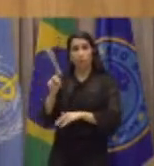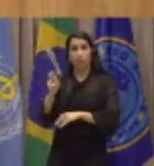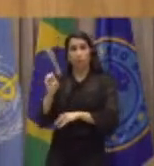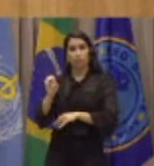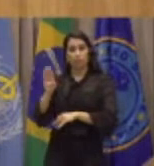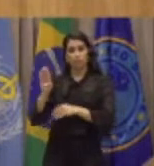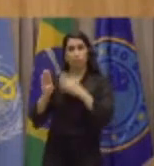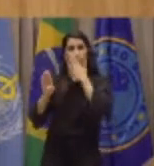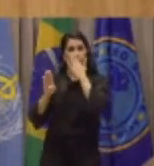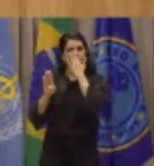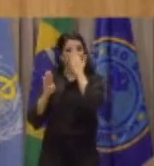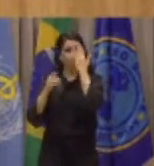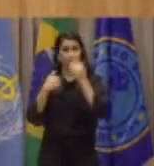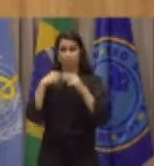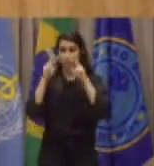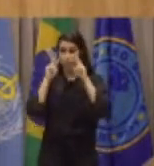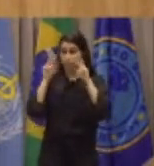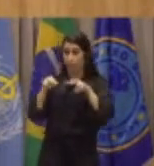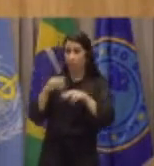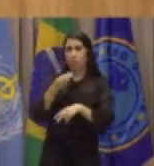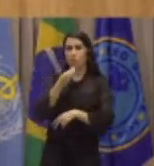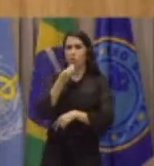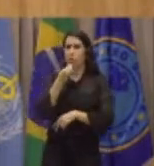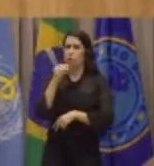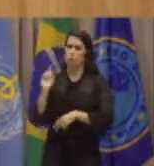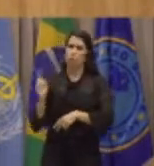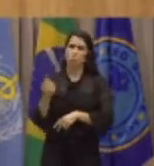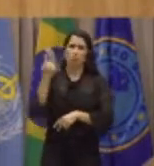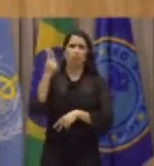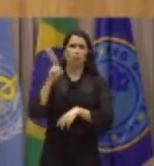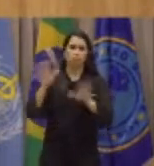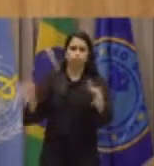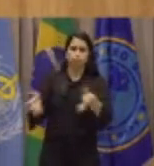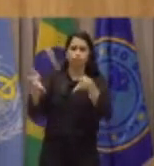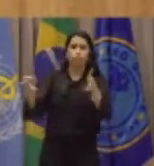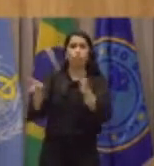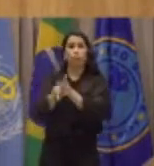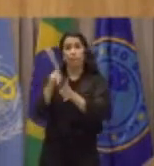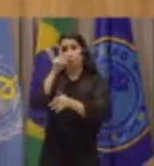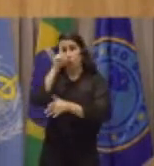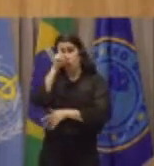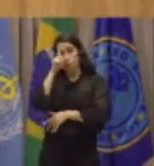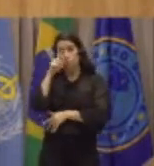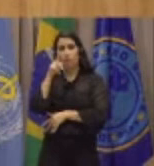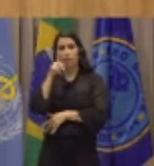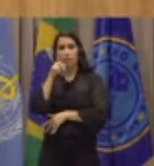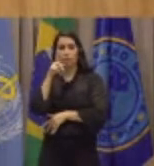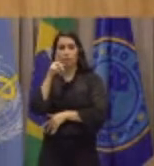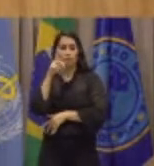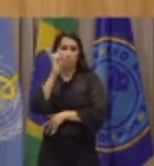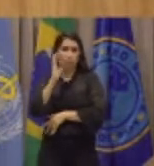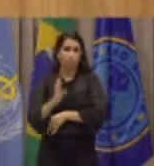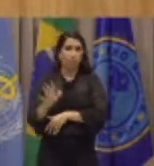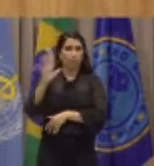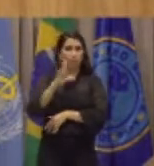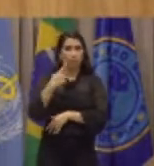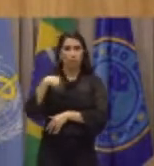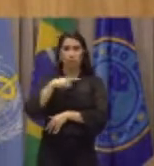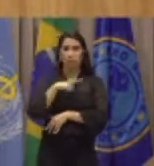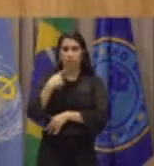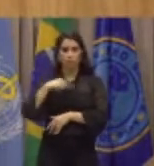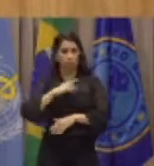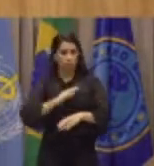this data hub. And I see it as a unique opportunity to look at the Brazilian hospitals